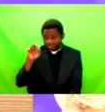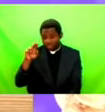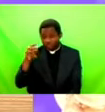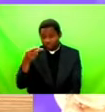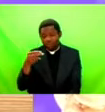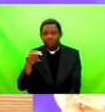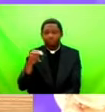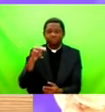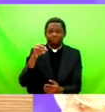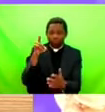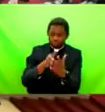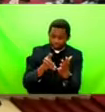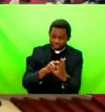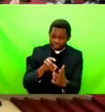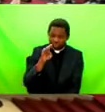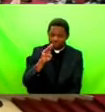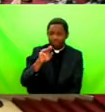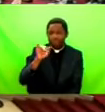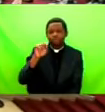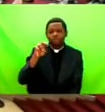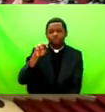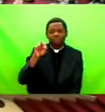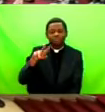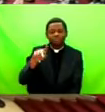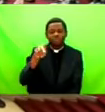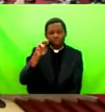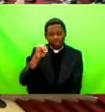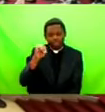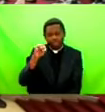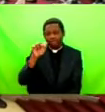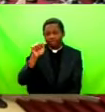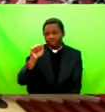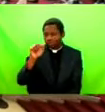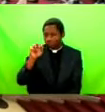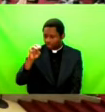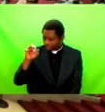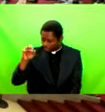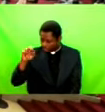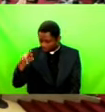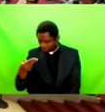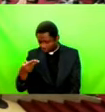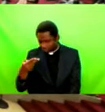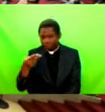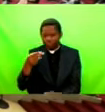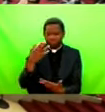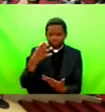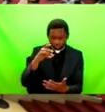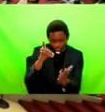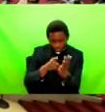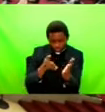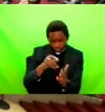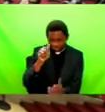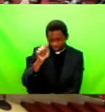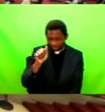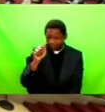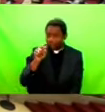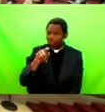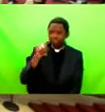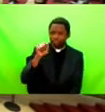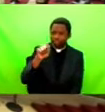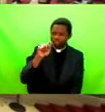Bismarck Amua, Elder Godfred Asari, and Nana or Ubo Dr. Tazan Kunja, the